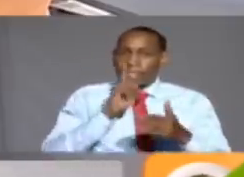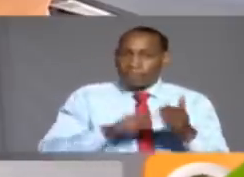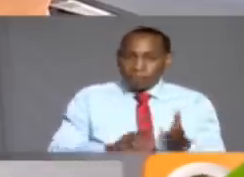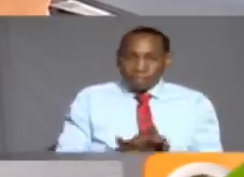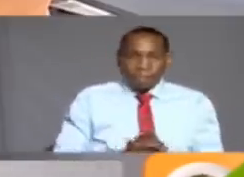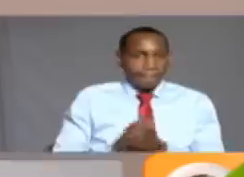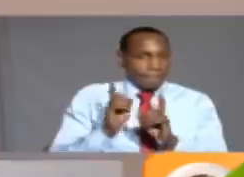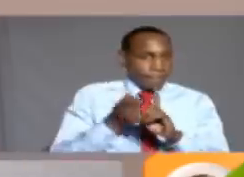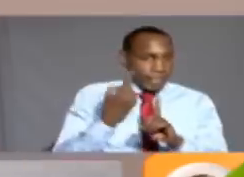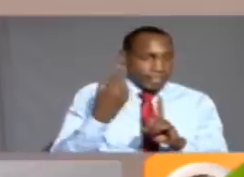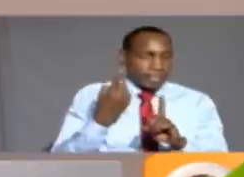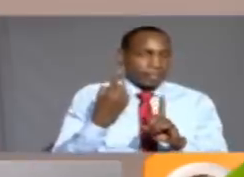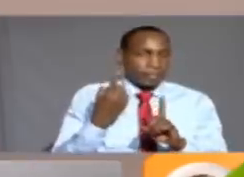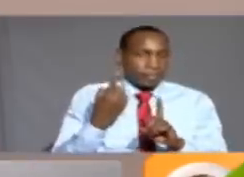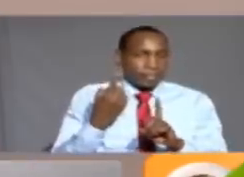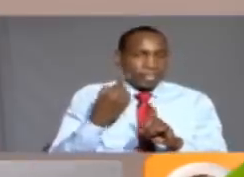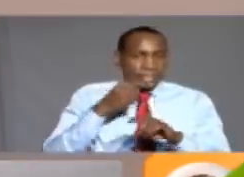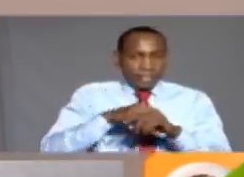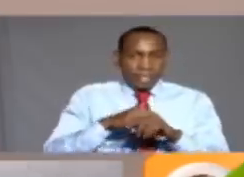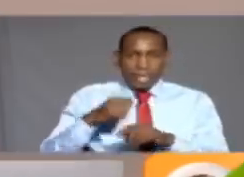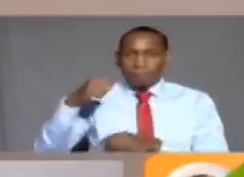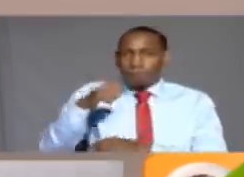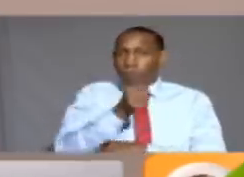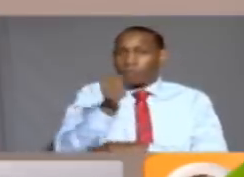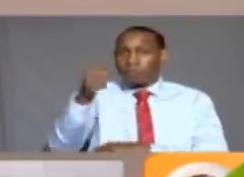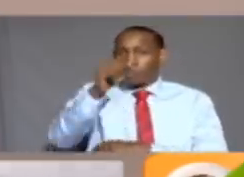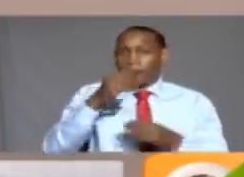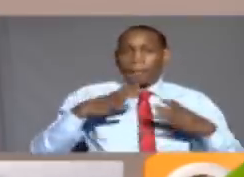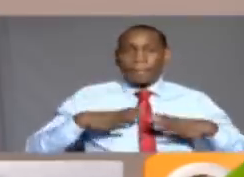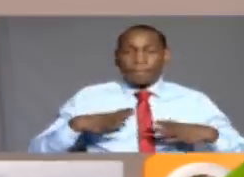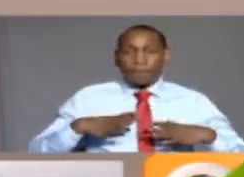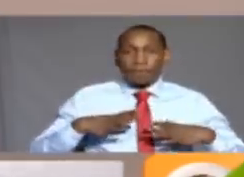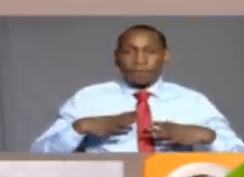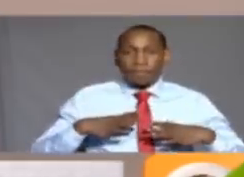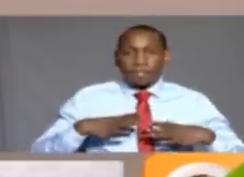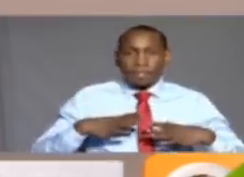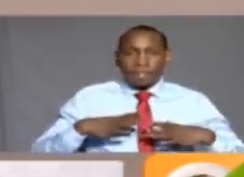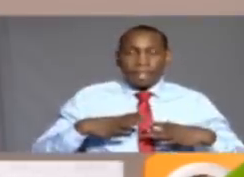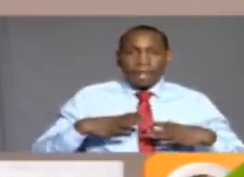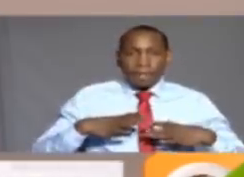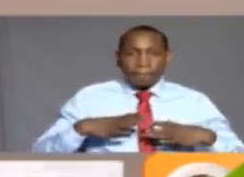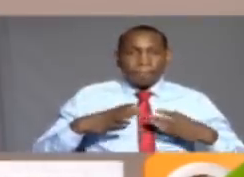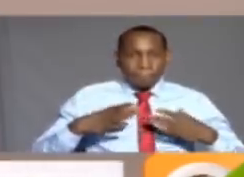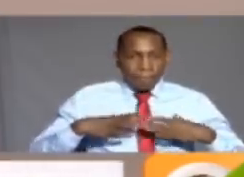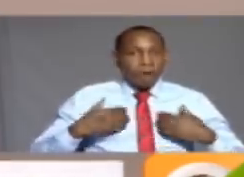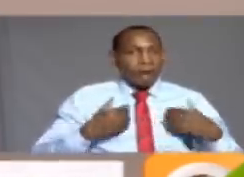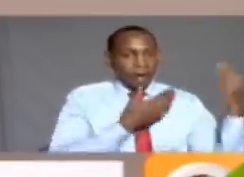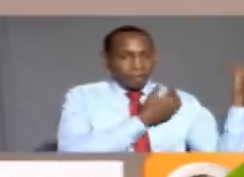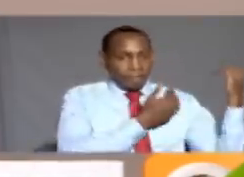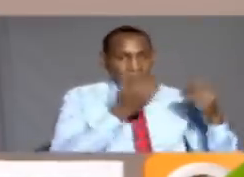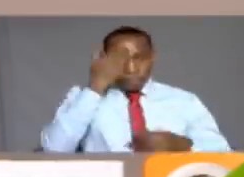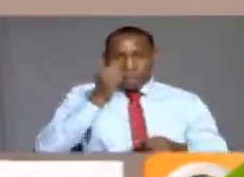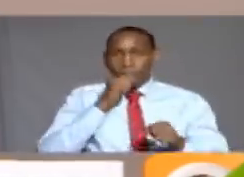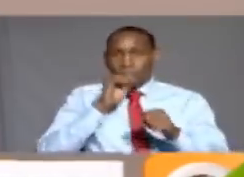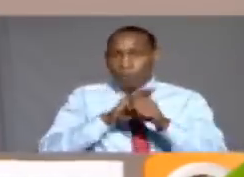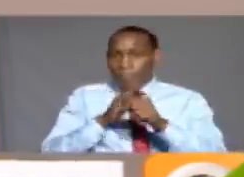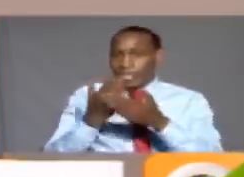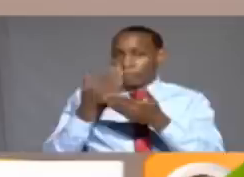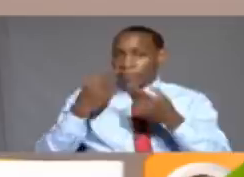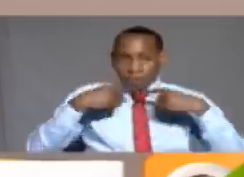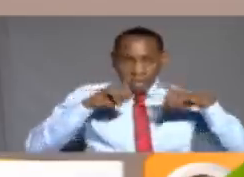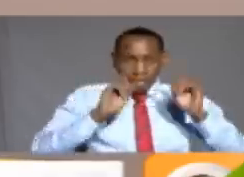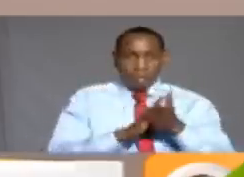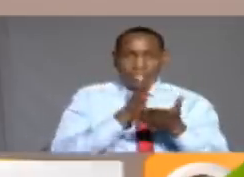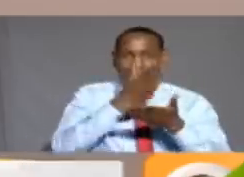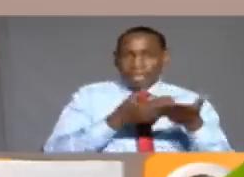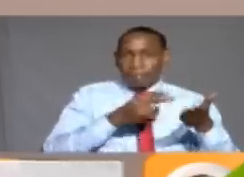and foremost, you know, when we moved around, we built expectations because of the promises we made. Some of the